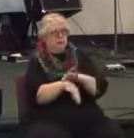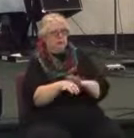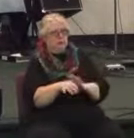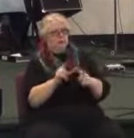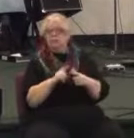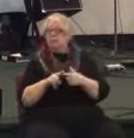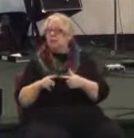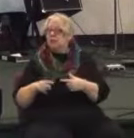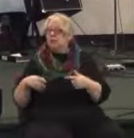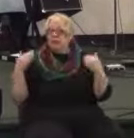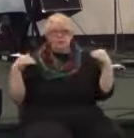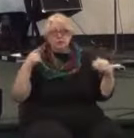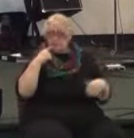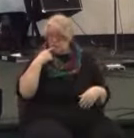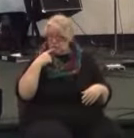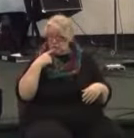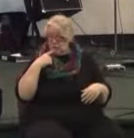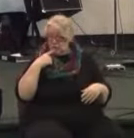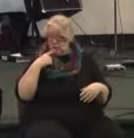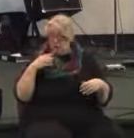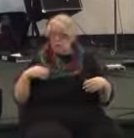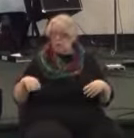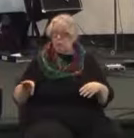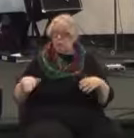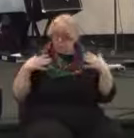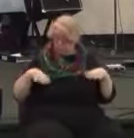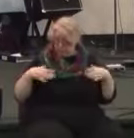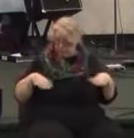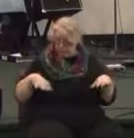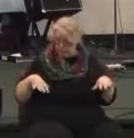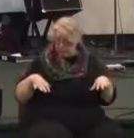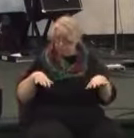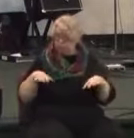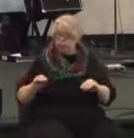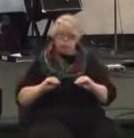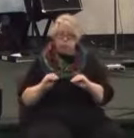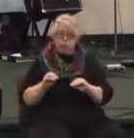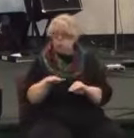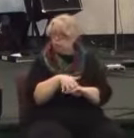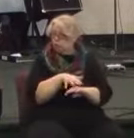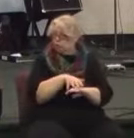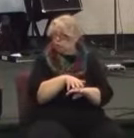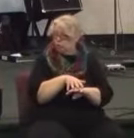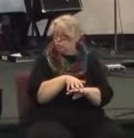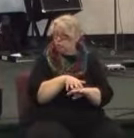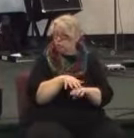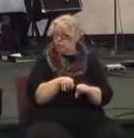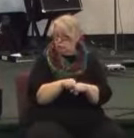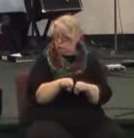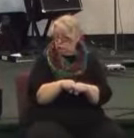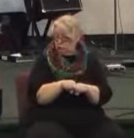your clothes and sandals." And Peter did so. "Wrap your cloak around you and follow me," the angel told